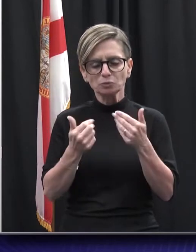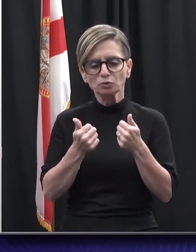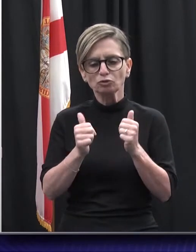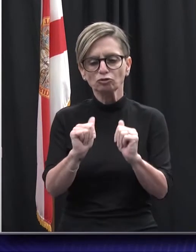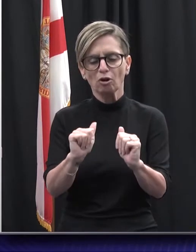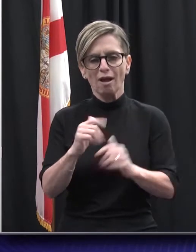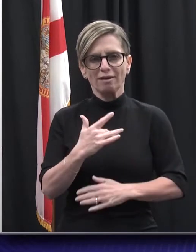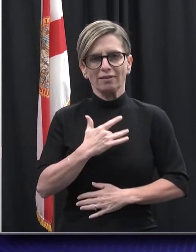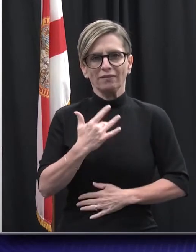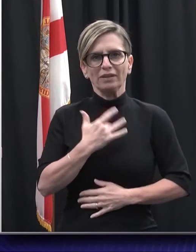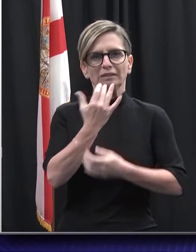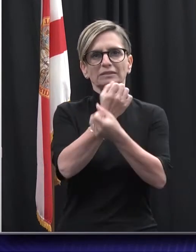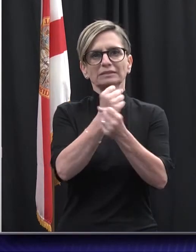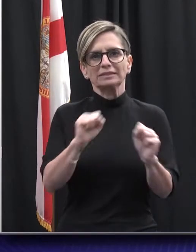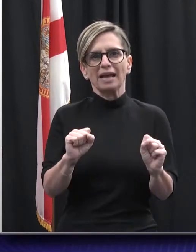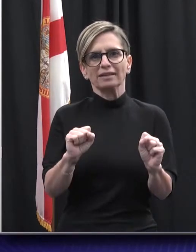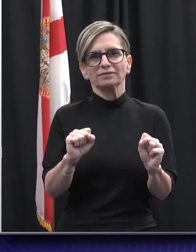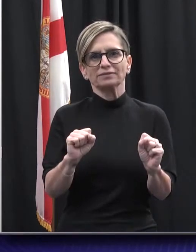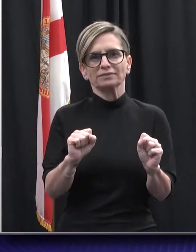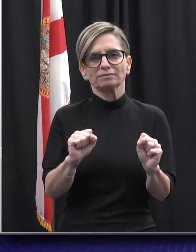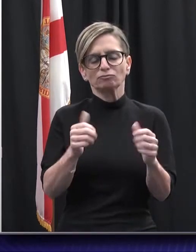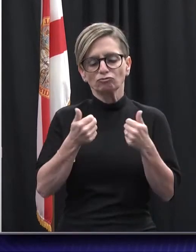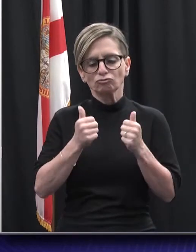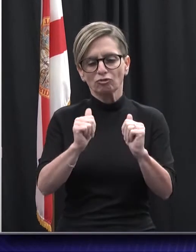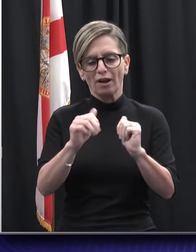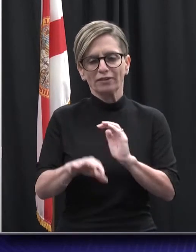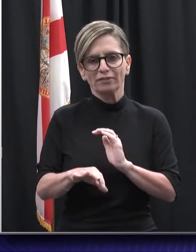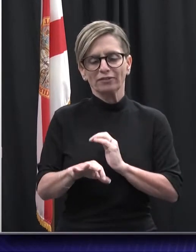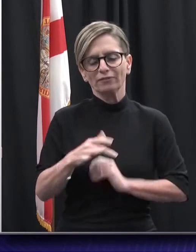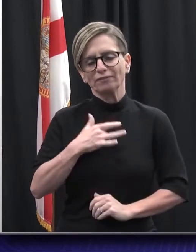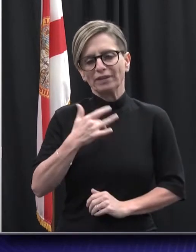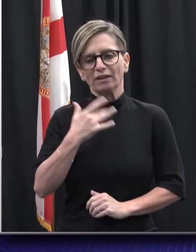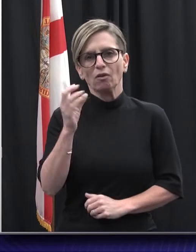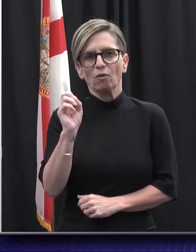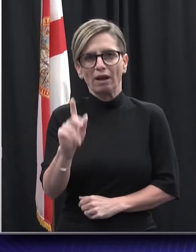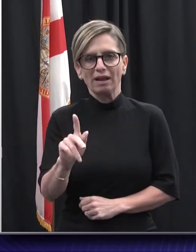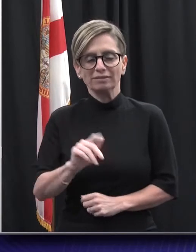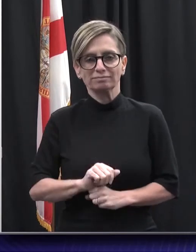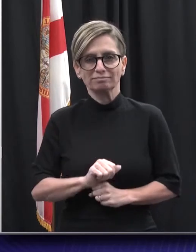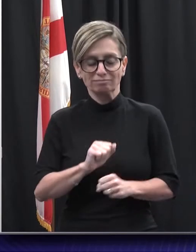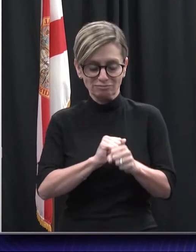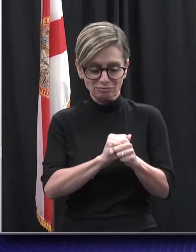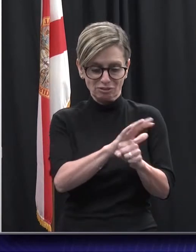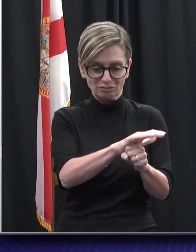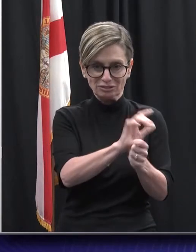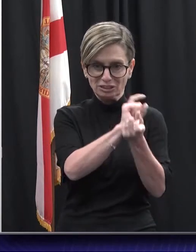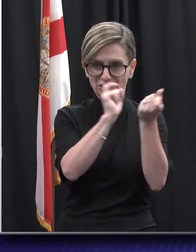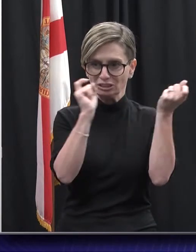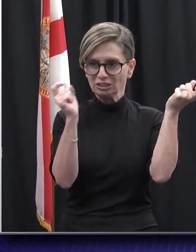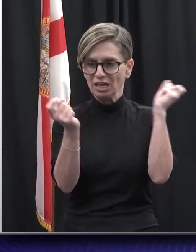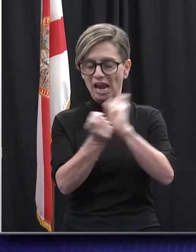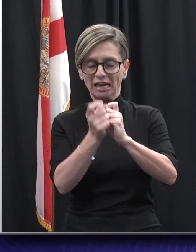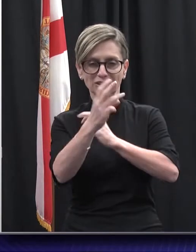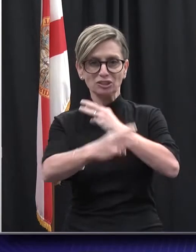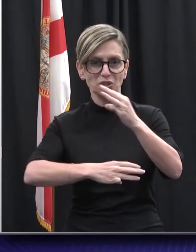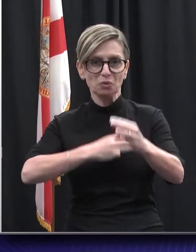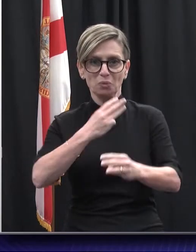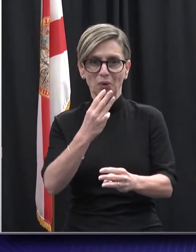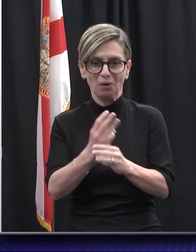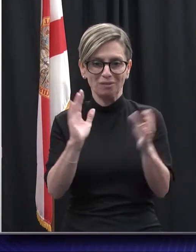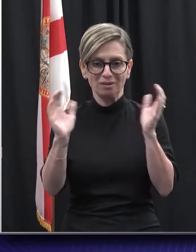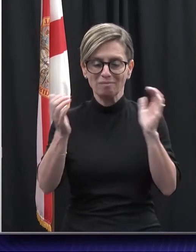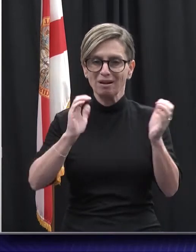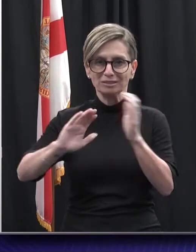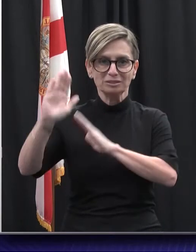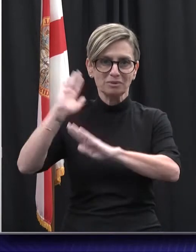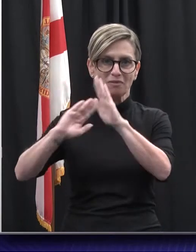safe, and we just want to find that okay right now. While the coronavirus has changed the world as we once knew it, the kindness of people